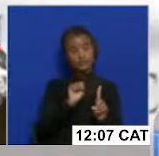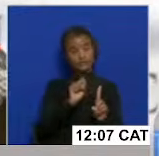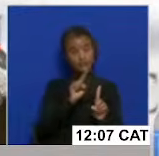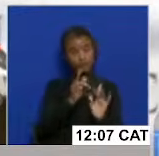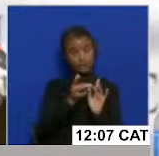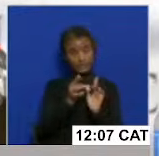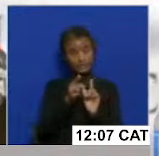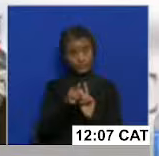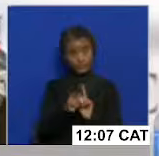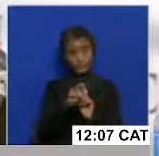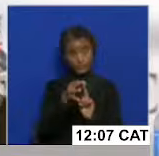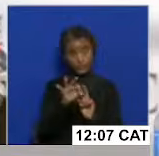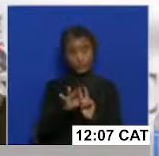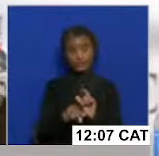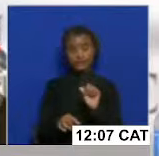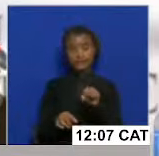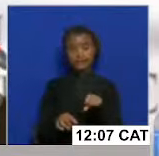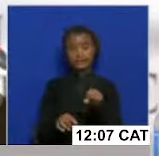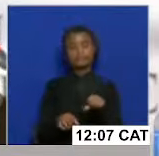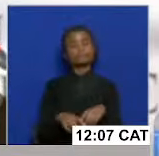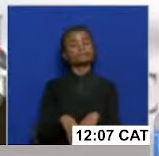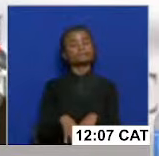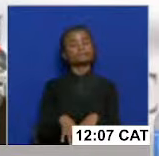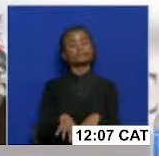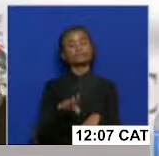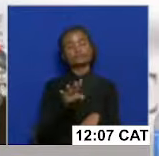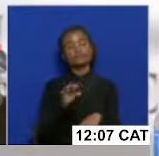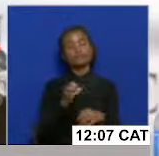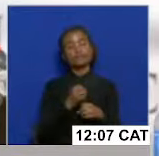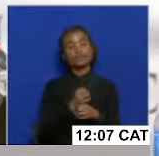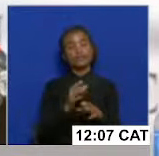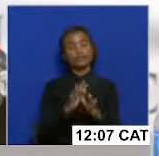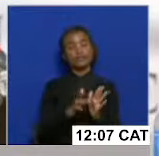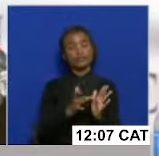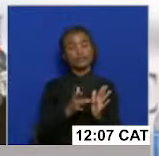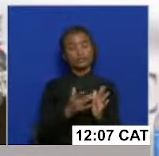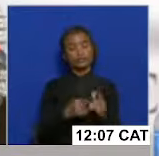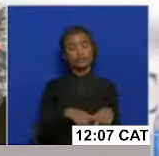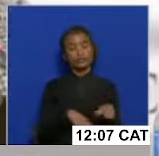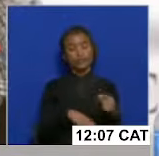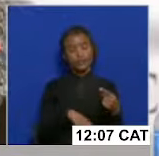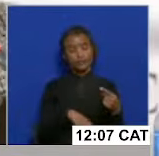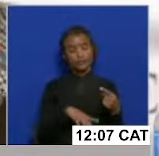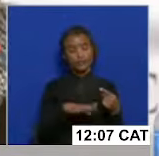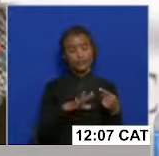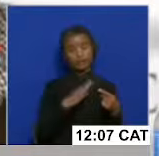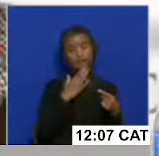it. So if we start at page 1, could you please tell the